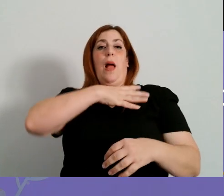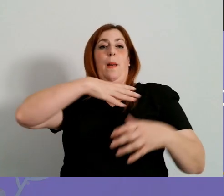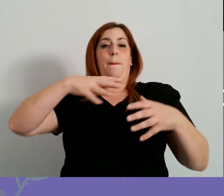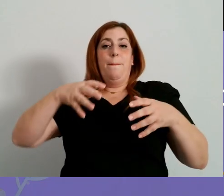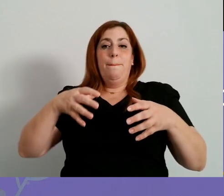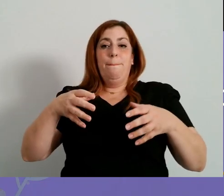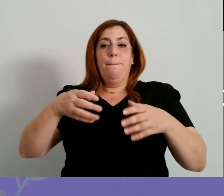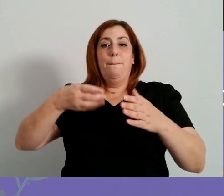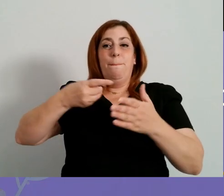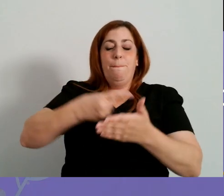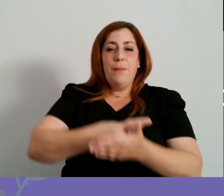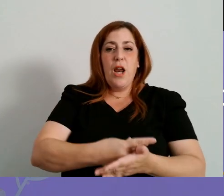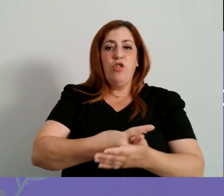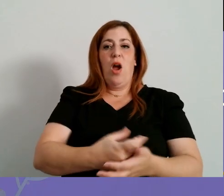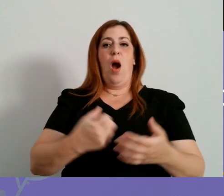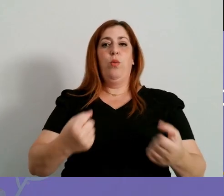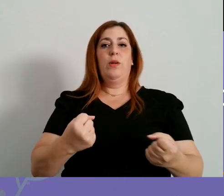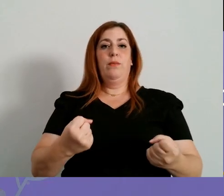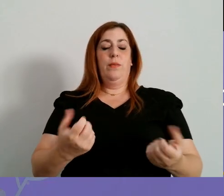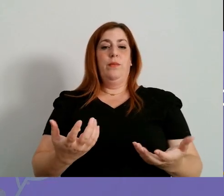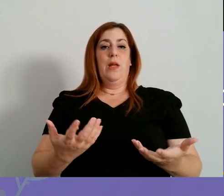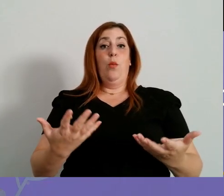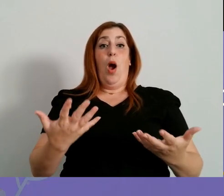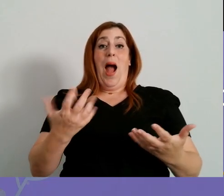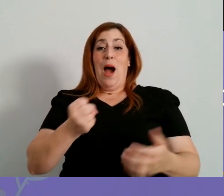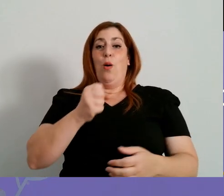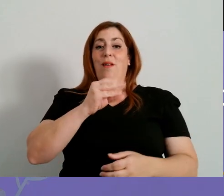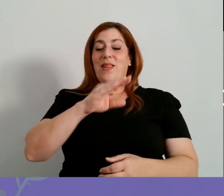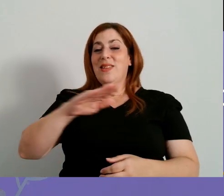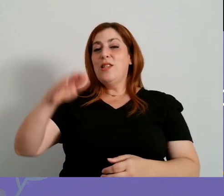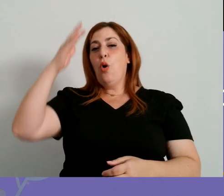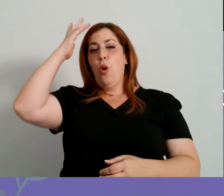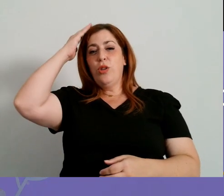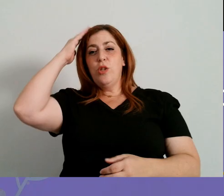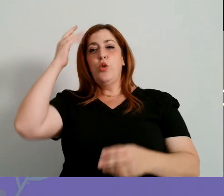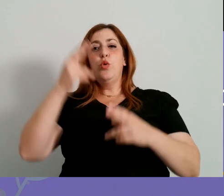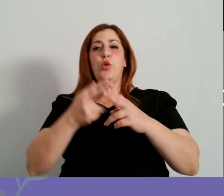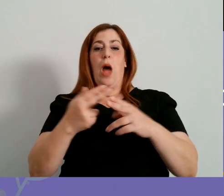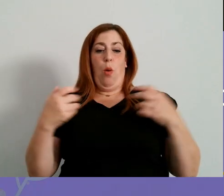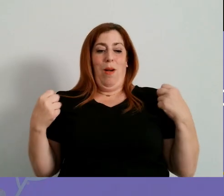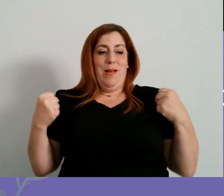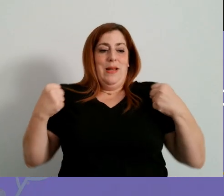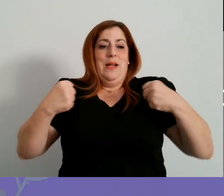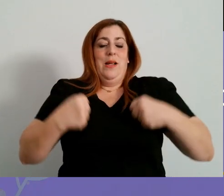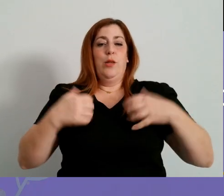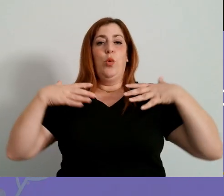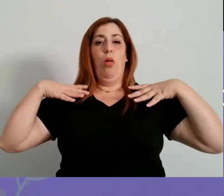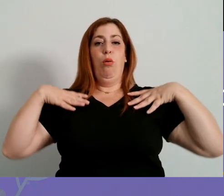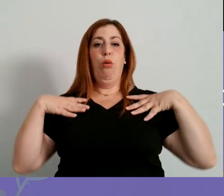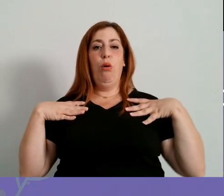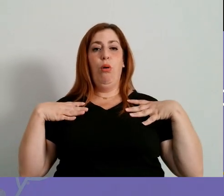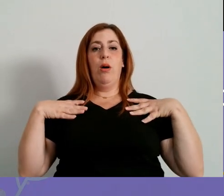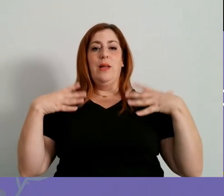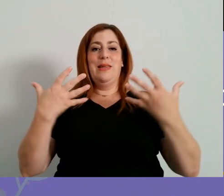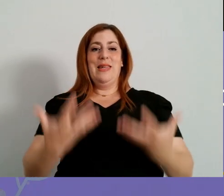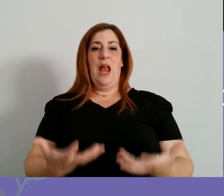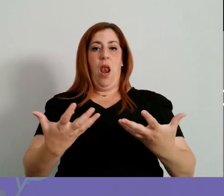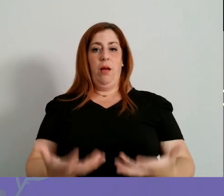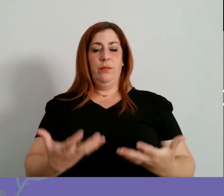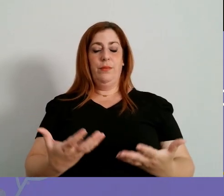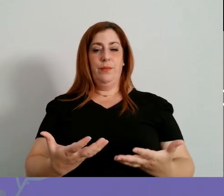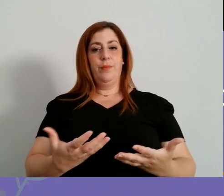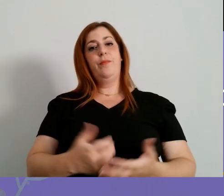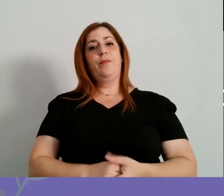people who are autistic using weighted blankets. That's a form of sensory seeking rather than